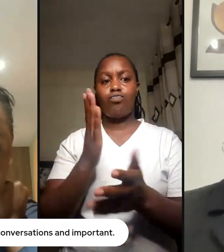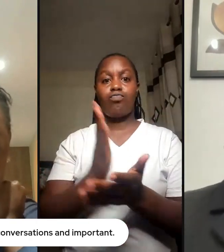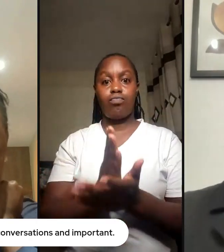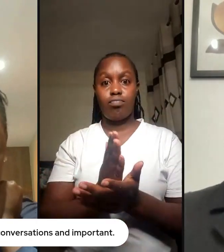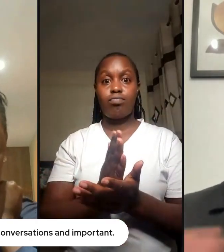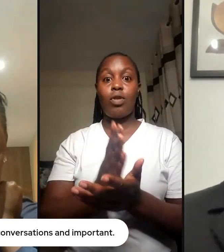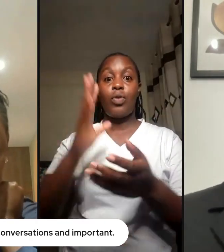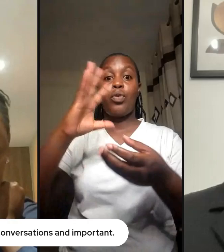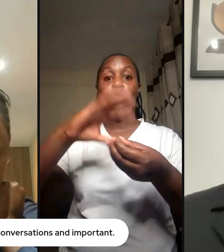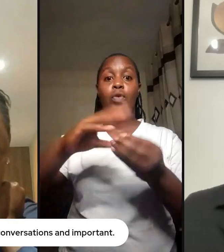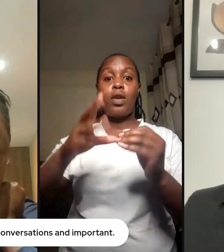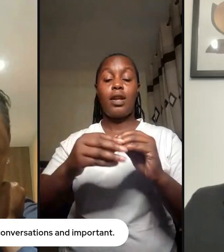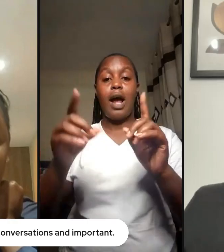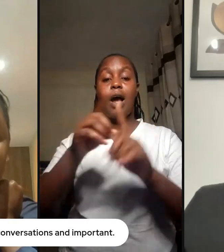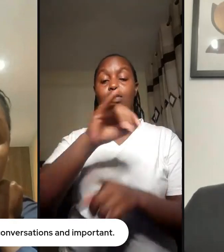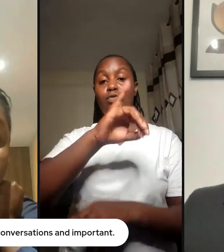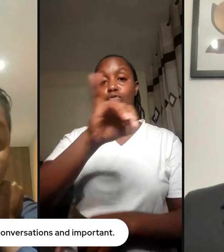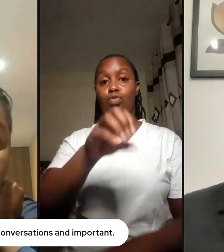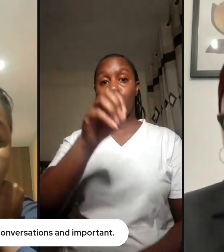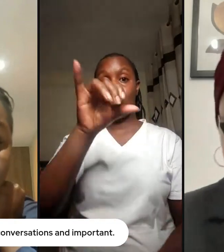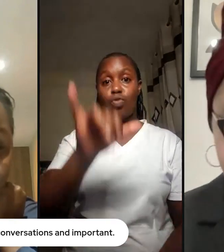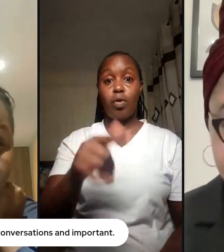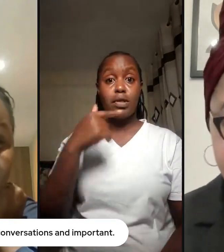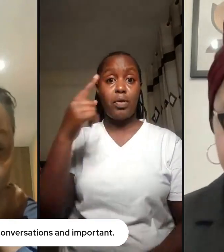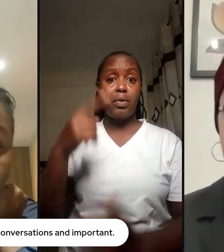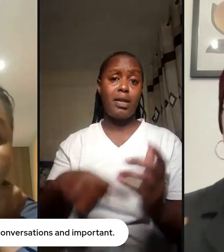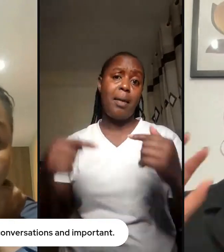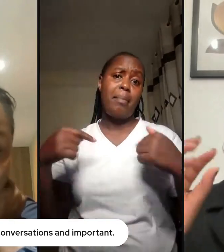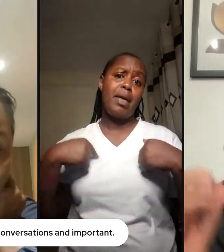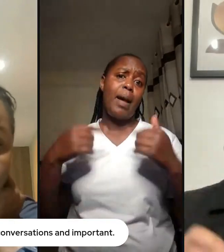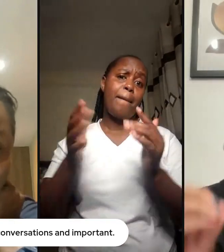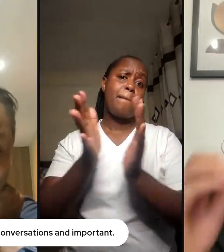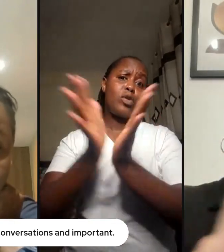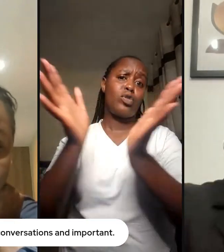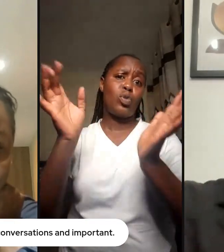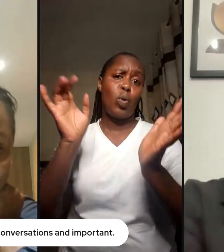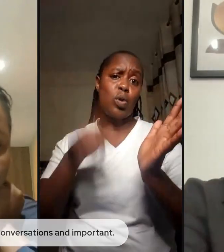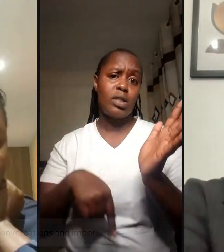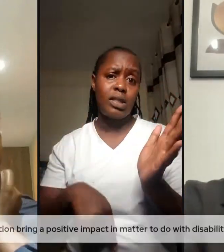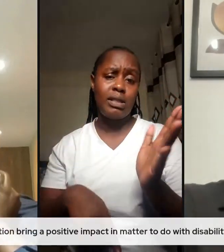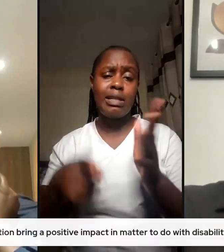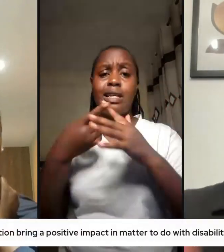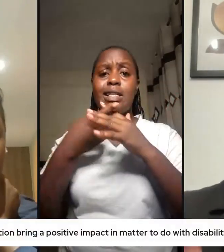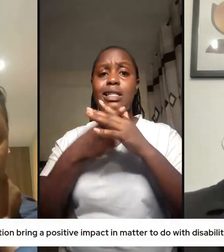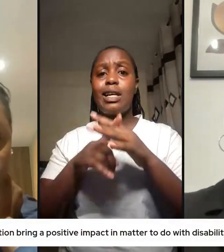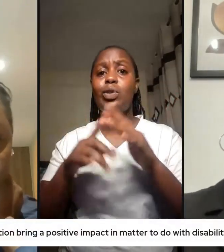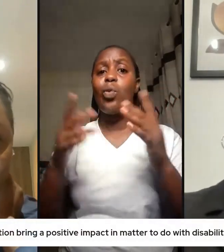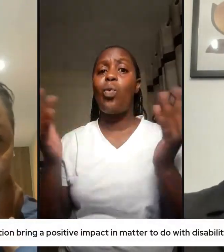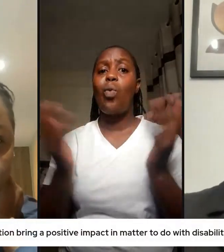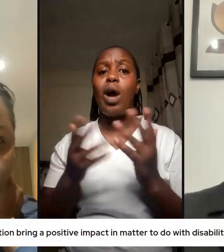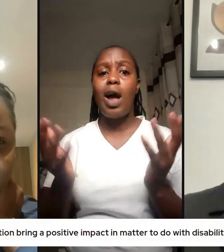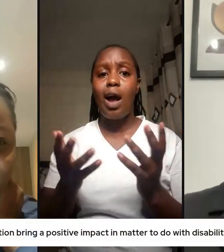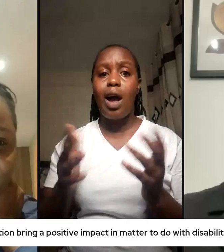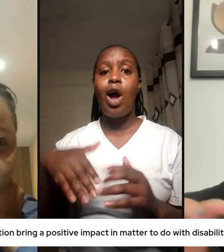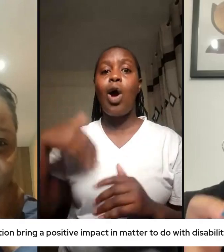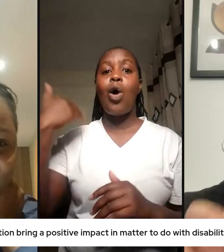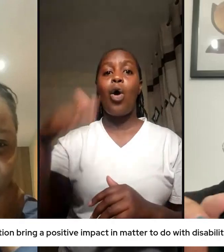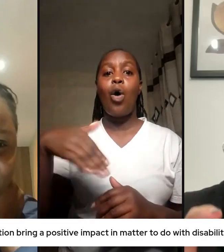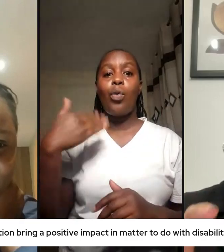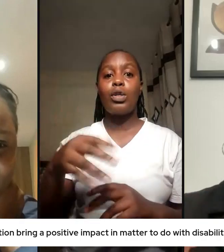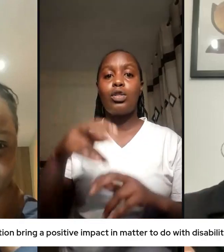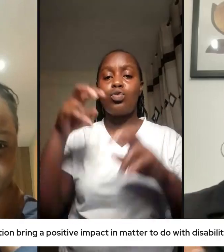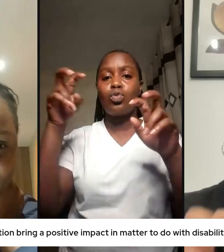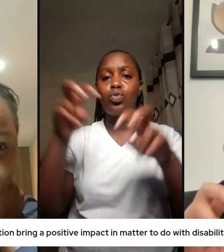says, I don't know what to post. I don't know where to start. Always go ahead and map out the different people who are